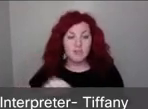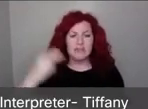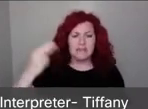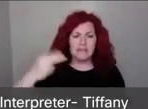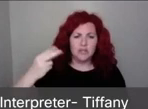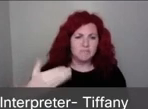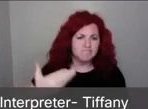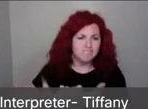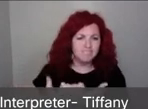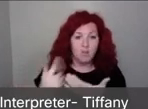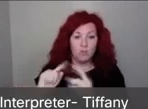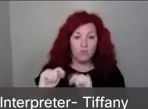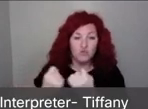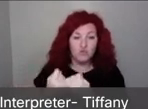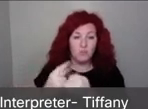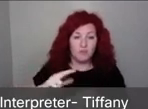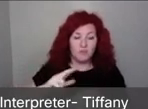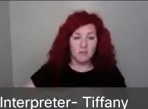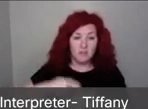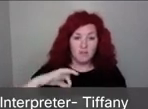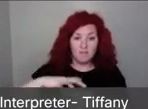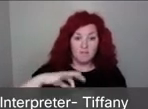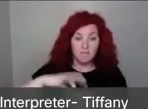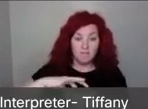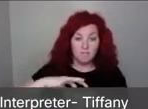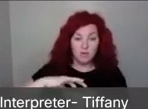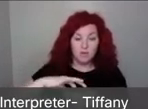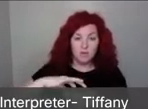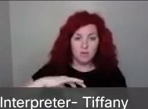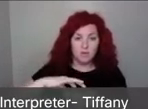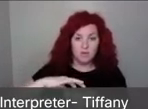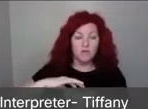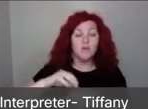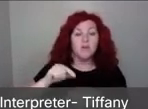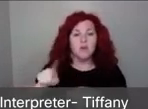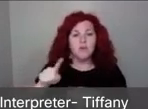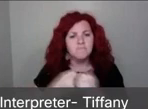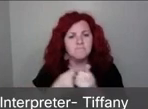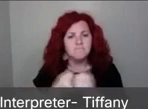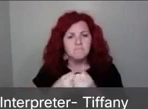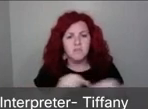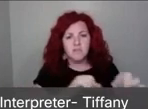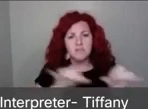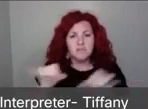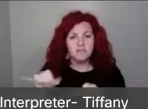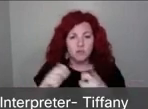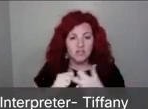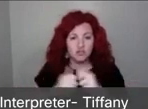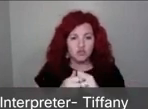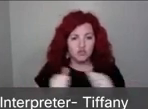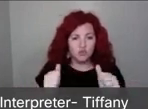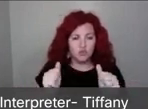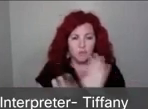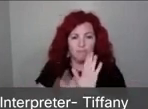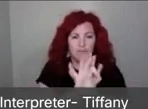tribal nations vote as a bloc, as we support similar issue cause candidates.